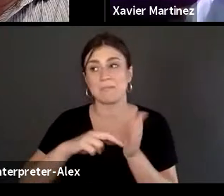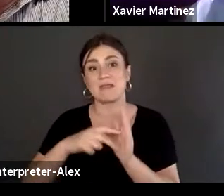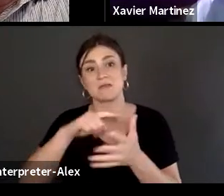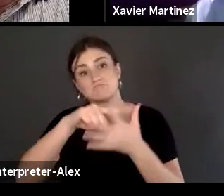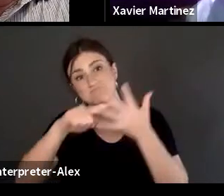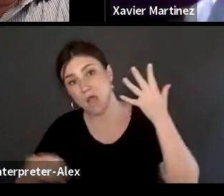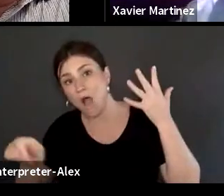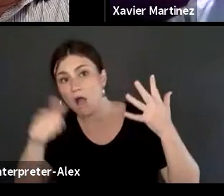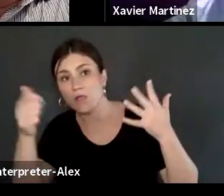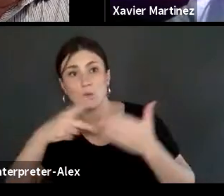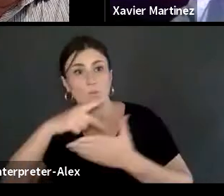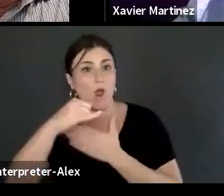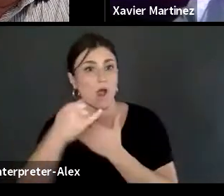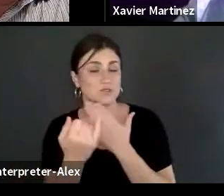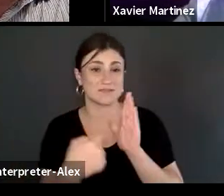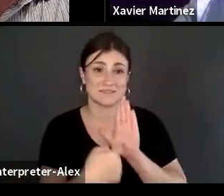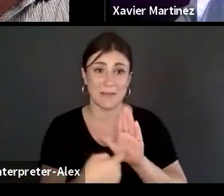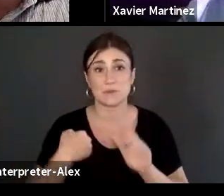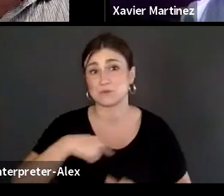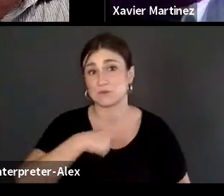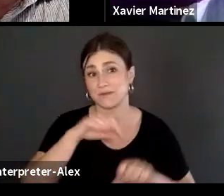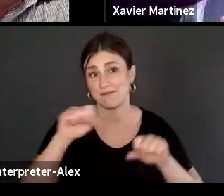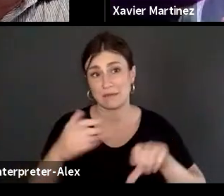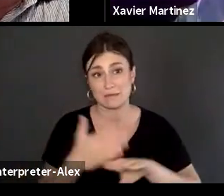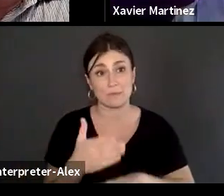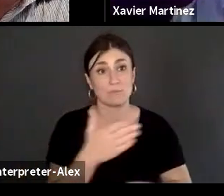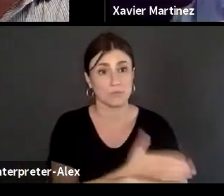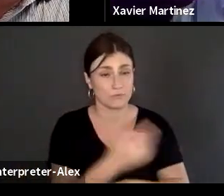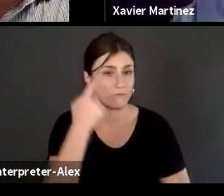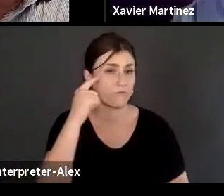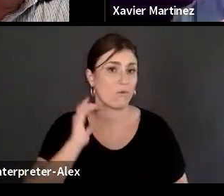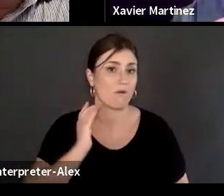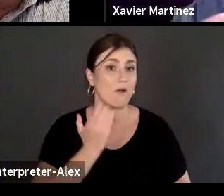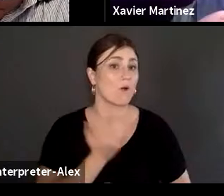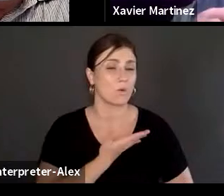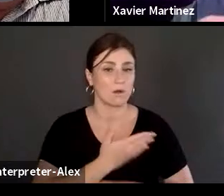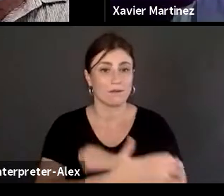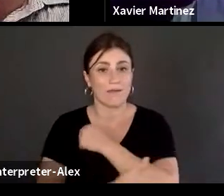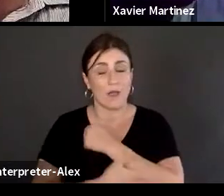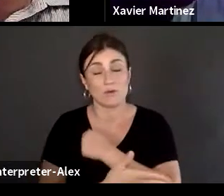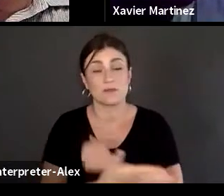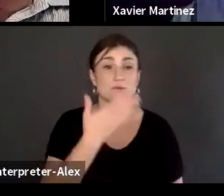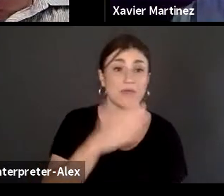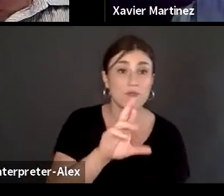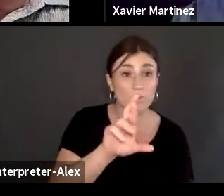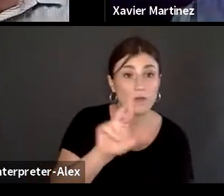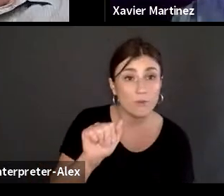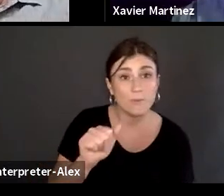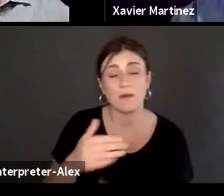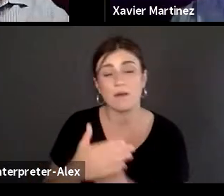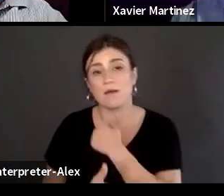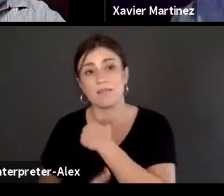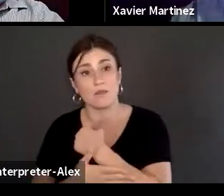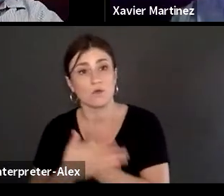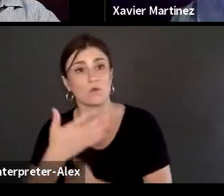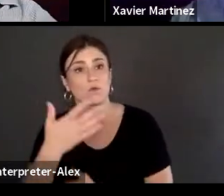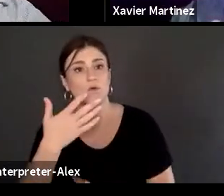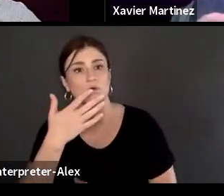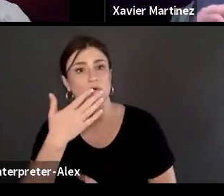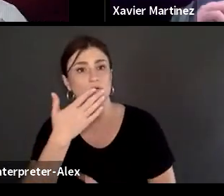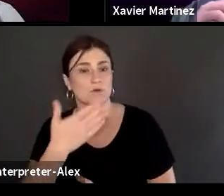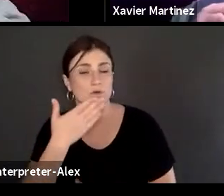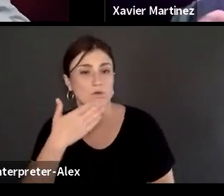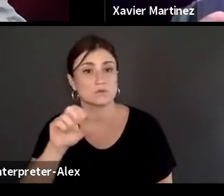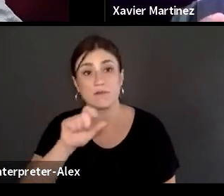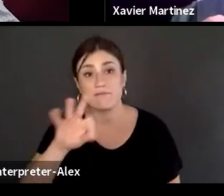within our beautiful area of Northern New Mexico. So thank you, Rio Riba County. Thank you, Santa Fe County and City of Espanola. Thank you,